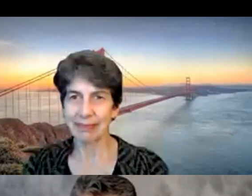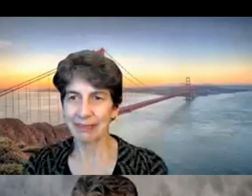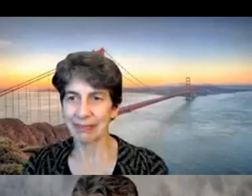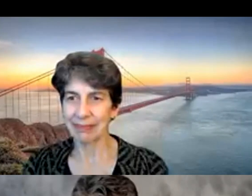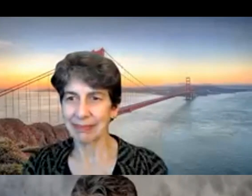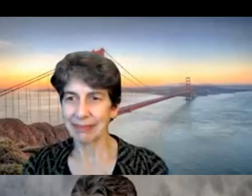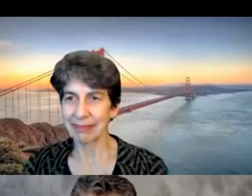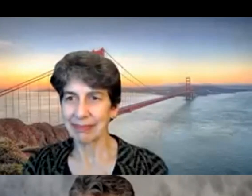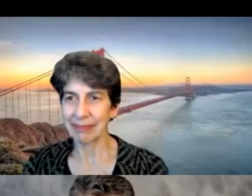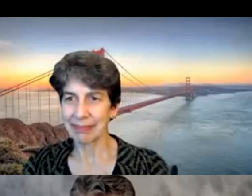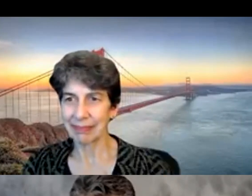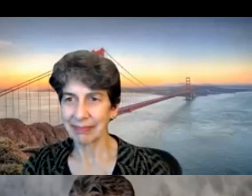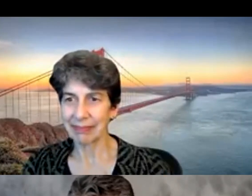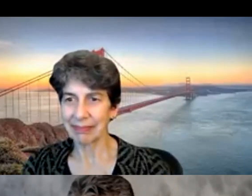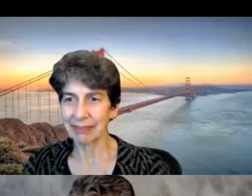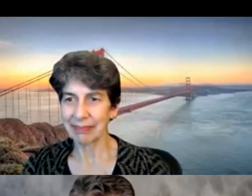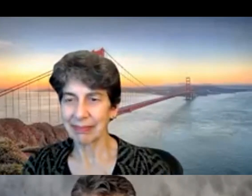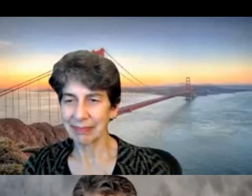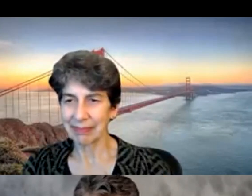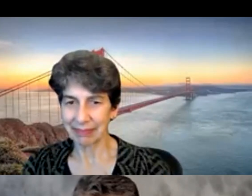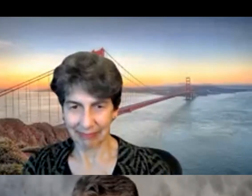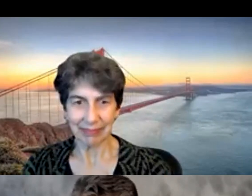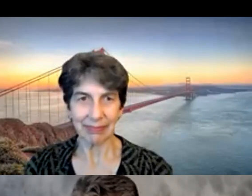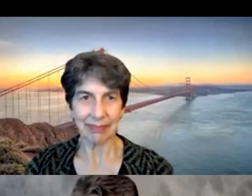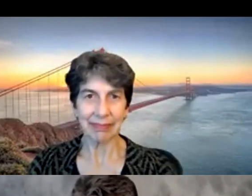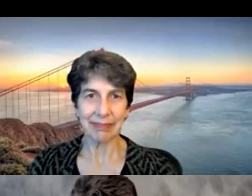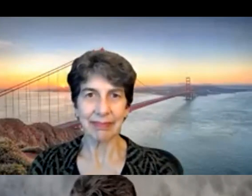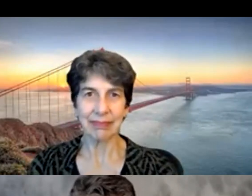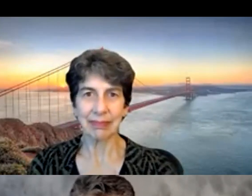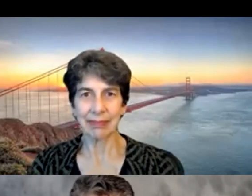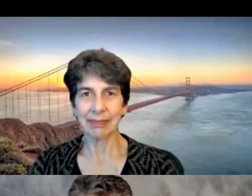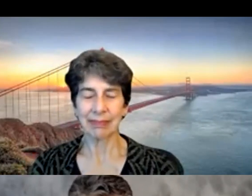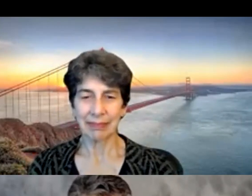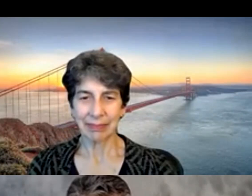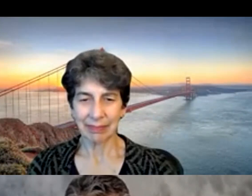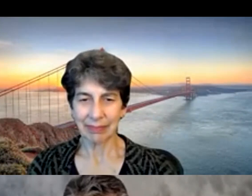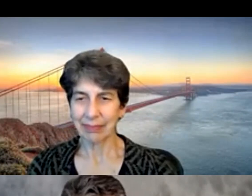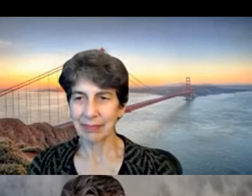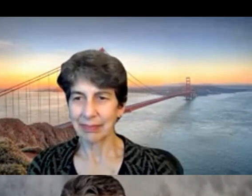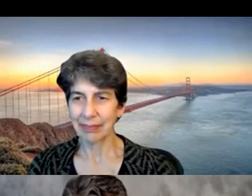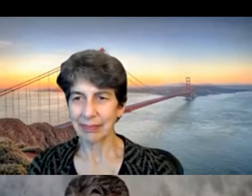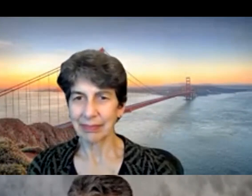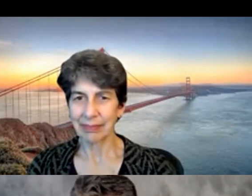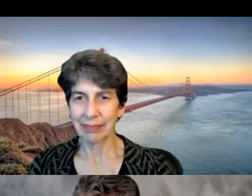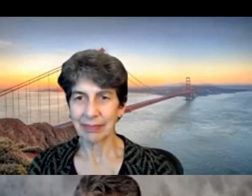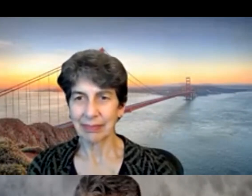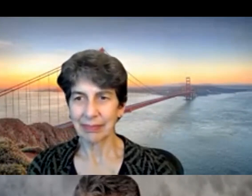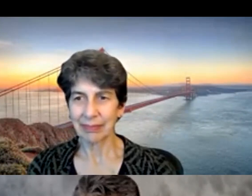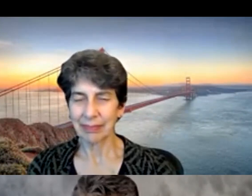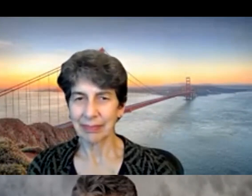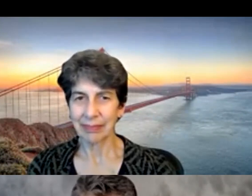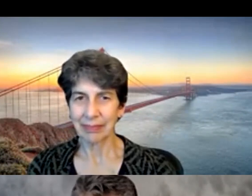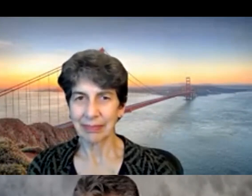Thank you. We have a few comments, and I do want to remind folks that public comment is actually for